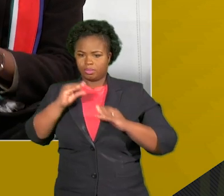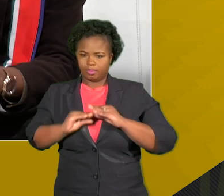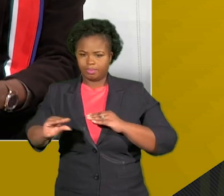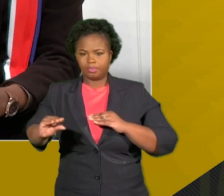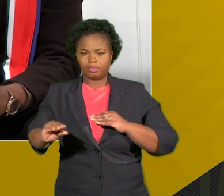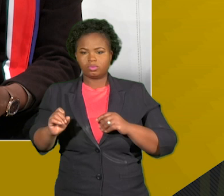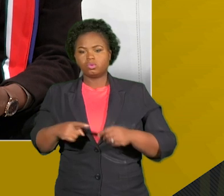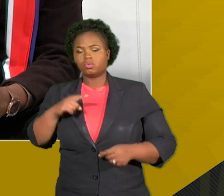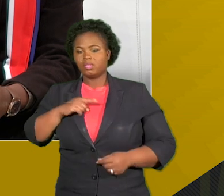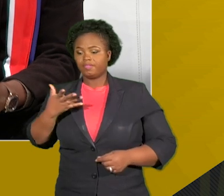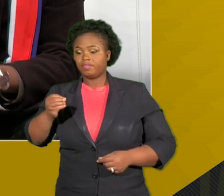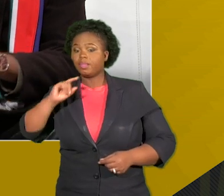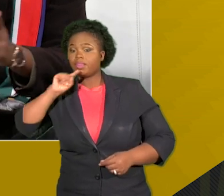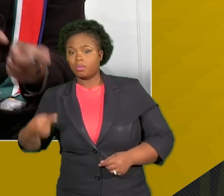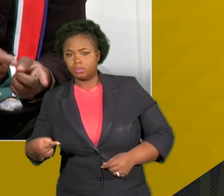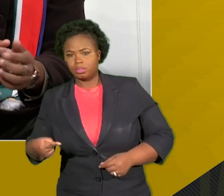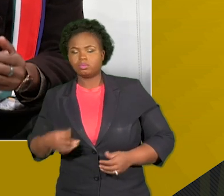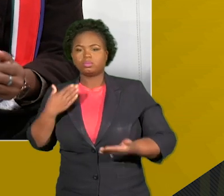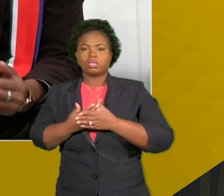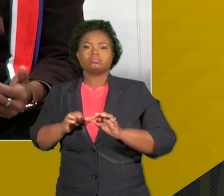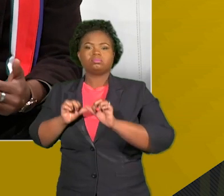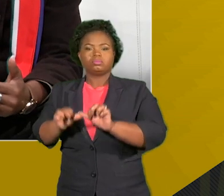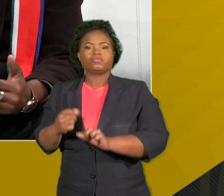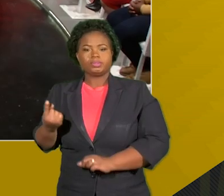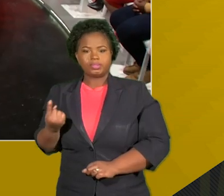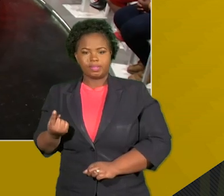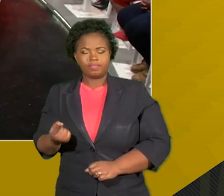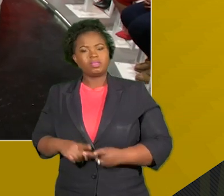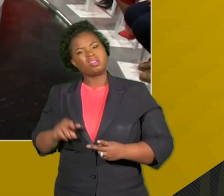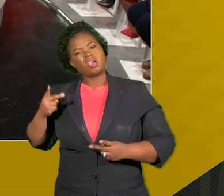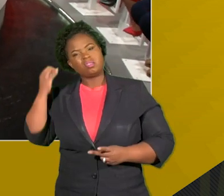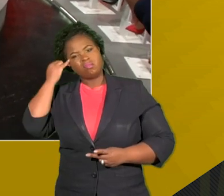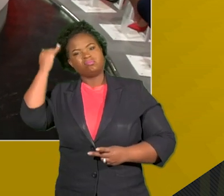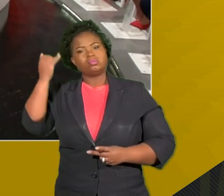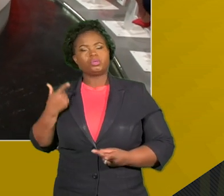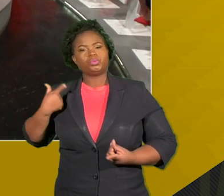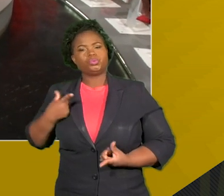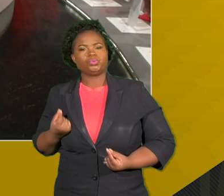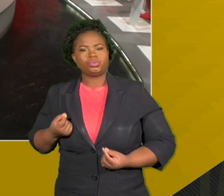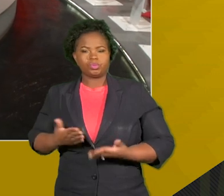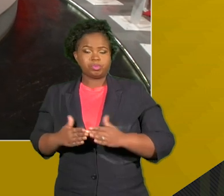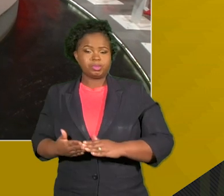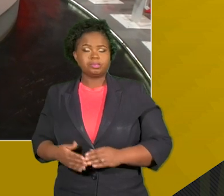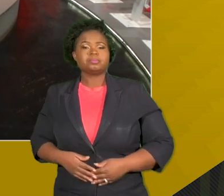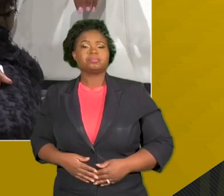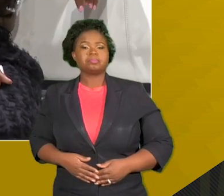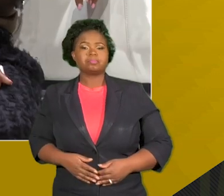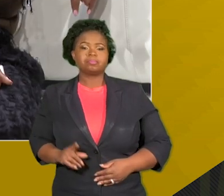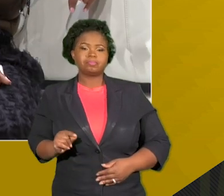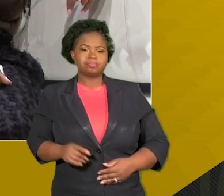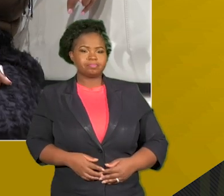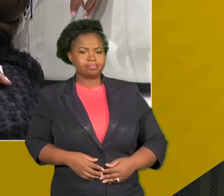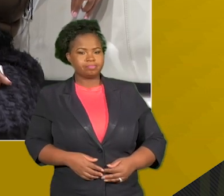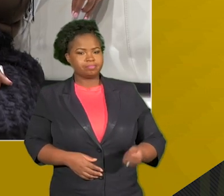a surety with 50,000 at all, which was sustainable. And other initiatives that we are bringing in the community. Nice. Pesh. Sure.